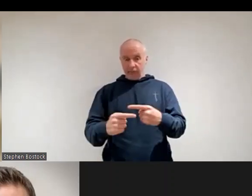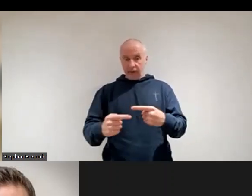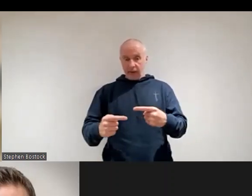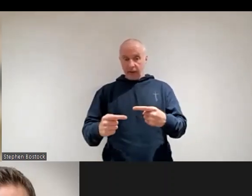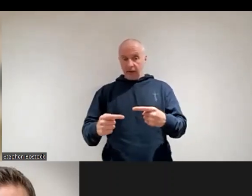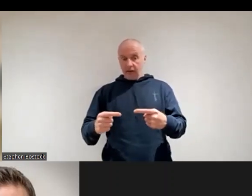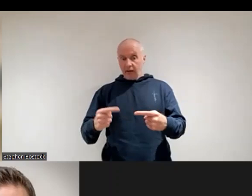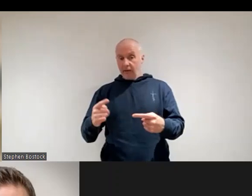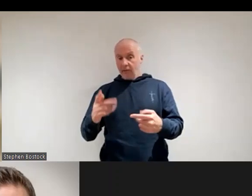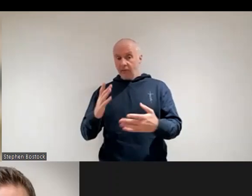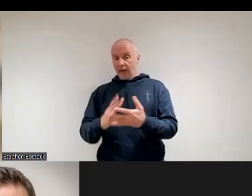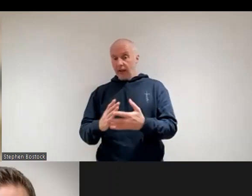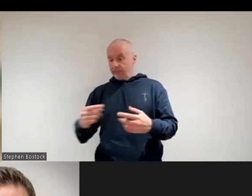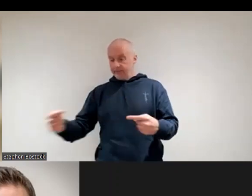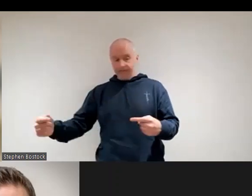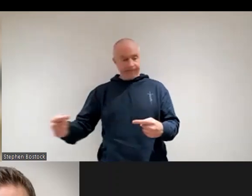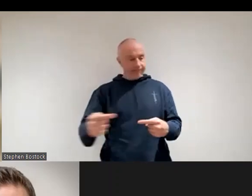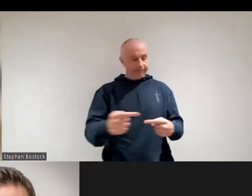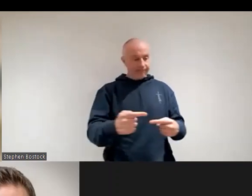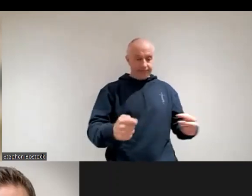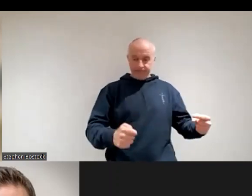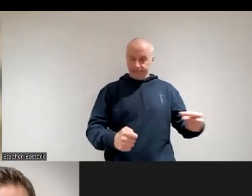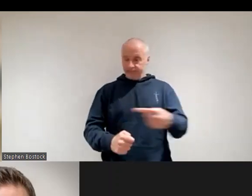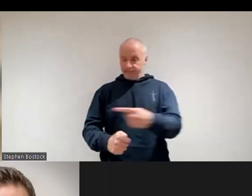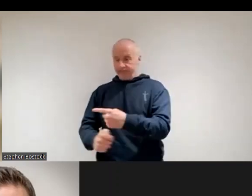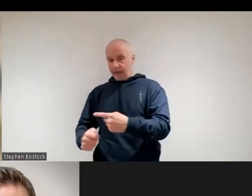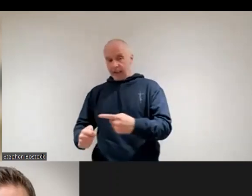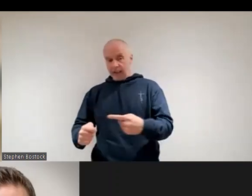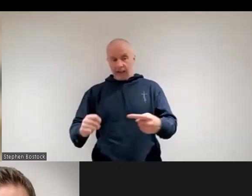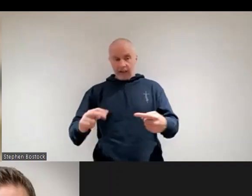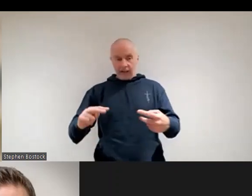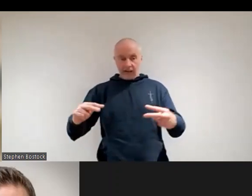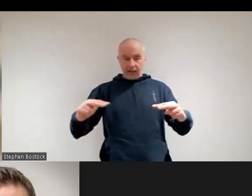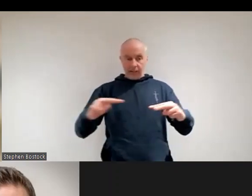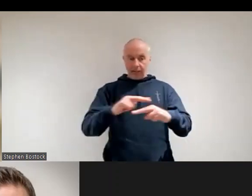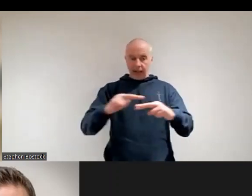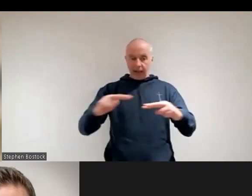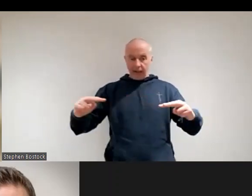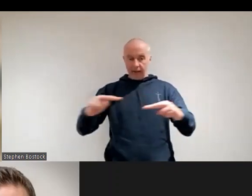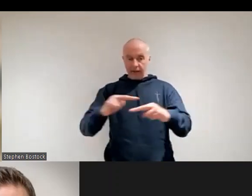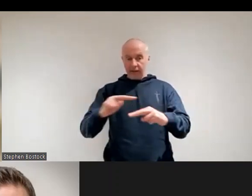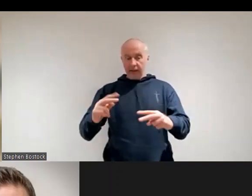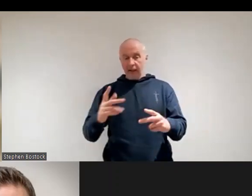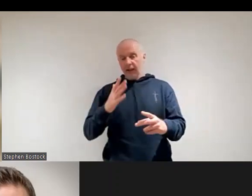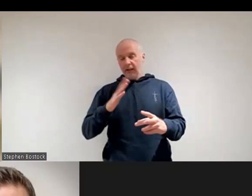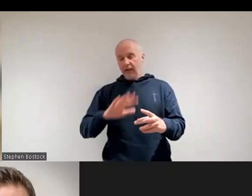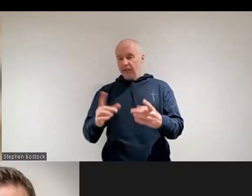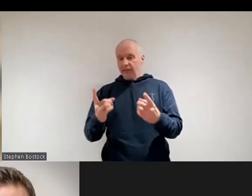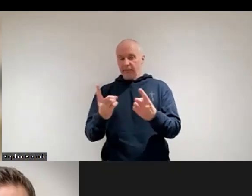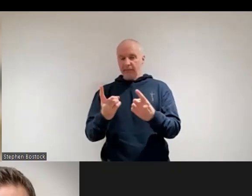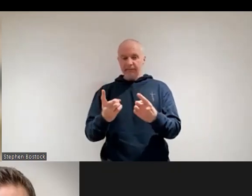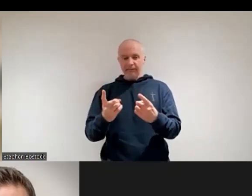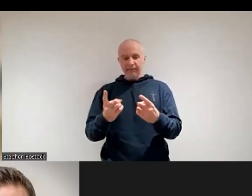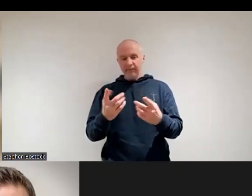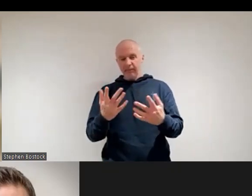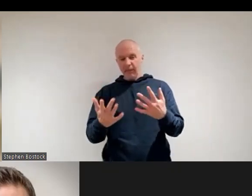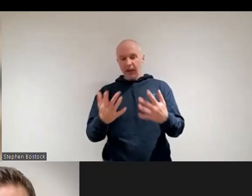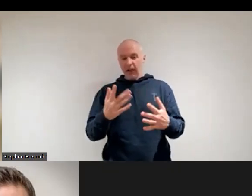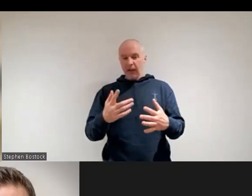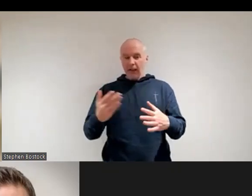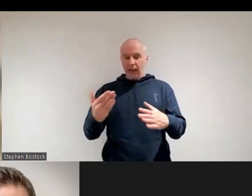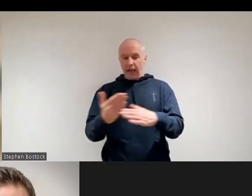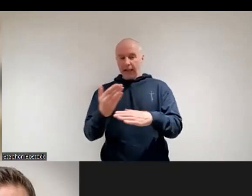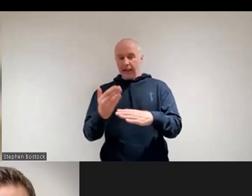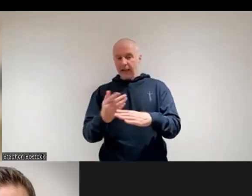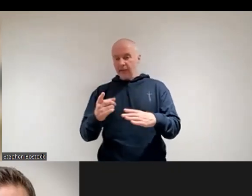current can only go from one direction to the other direction. You need to use the device, like the active device like